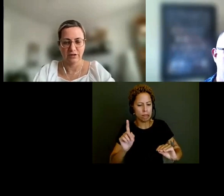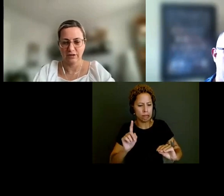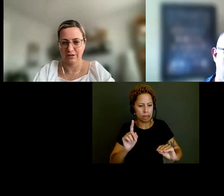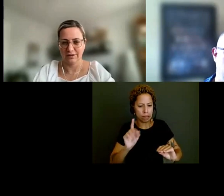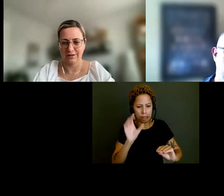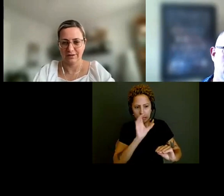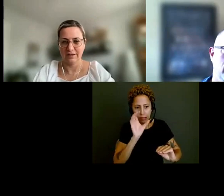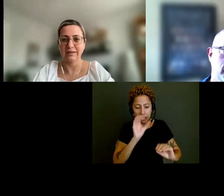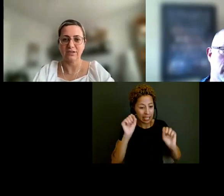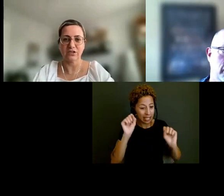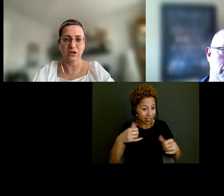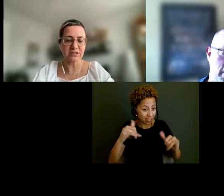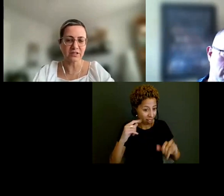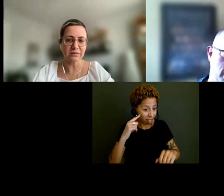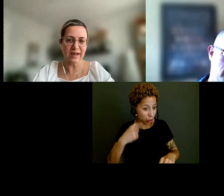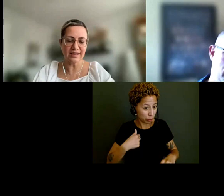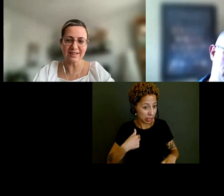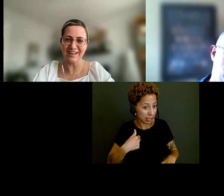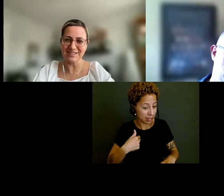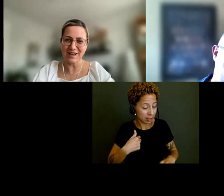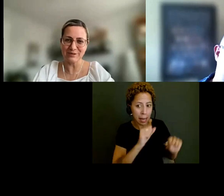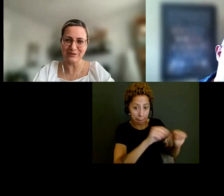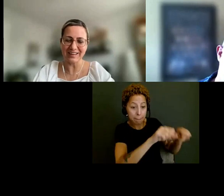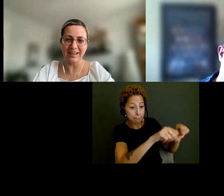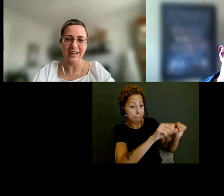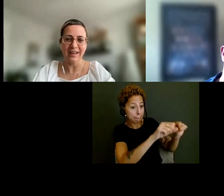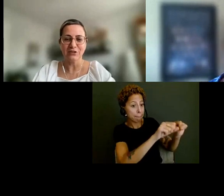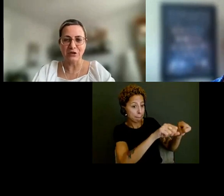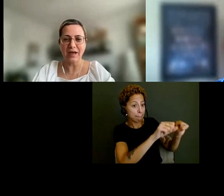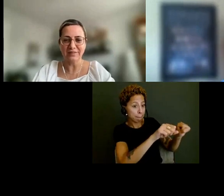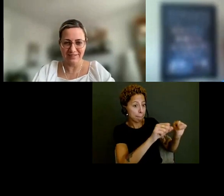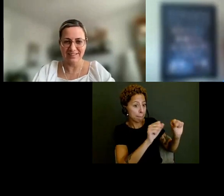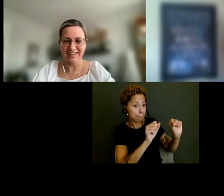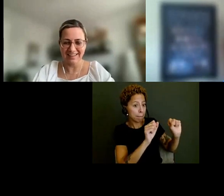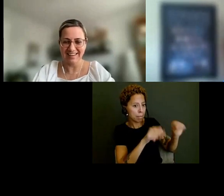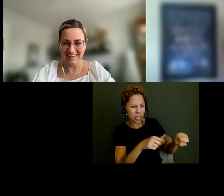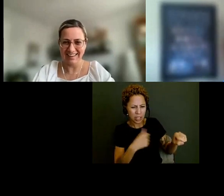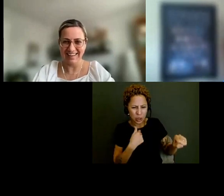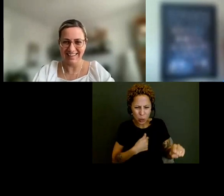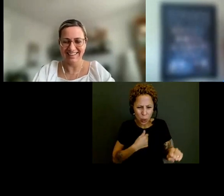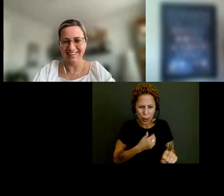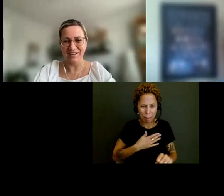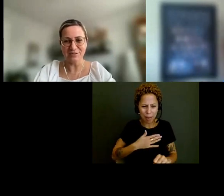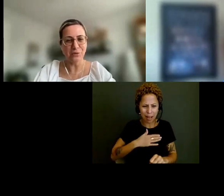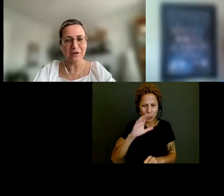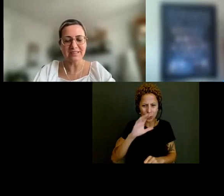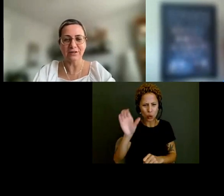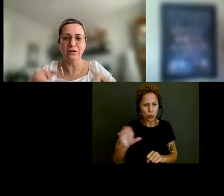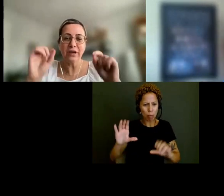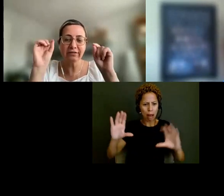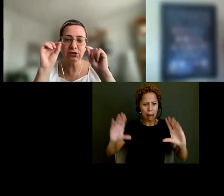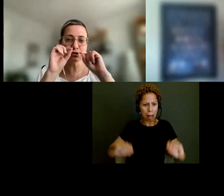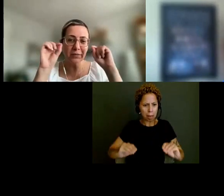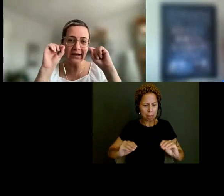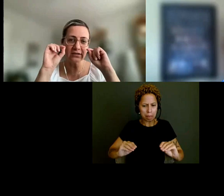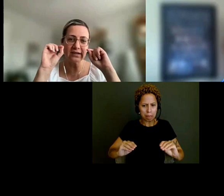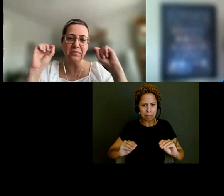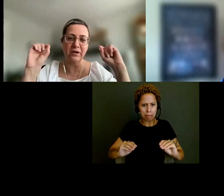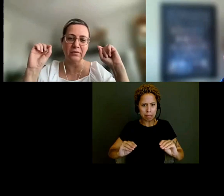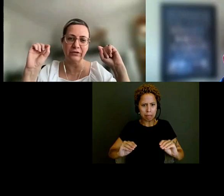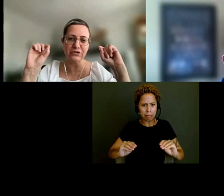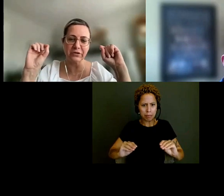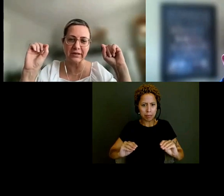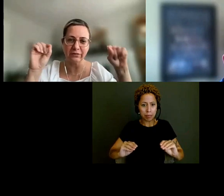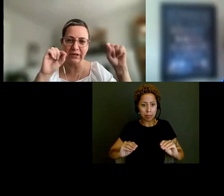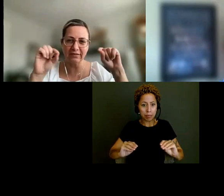Can you still hear me? Yes, you're Monica? still with us. Yes, absolutely. Yeah, I don't know. Yeah, no worries. Do you have a Zoom icon at the